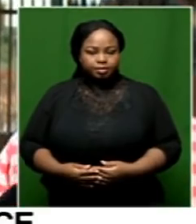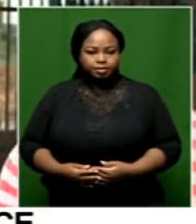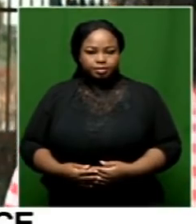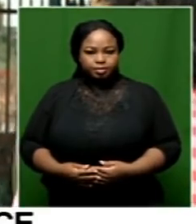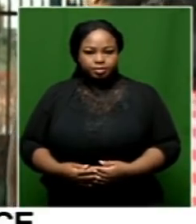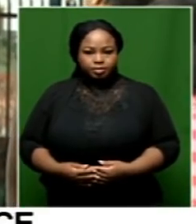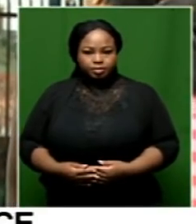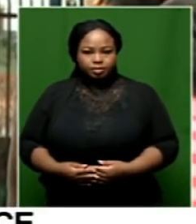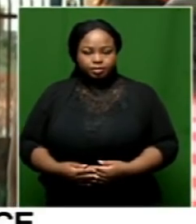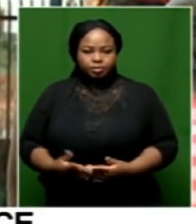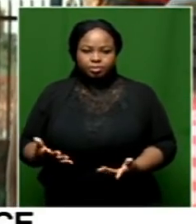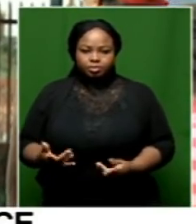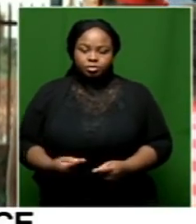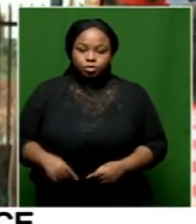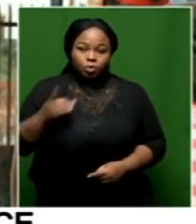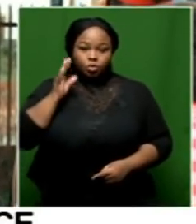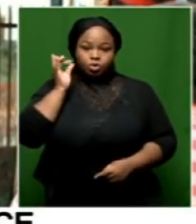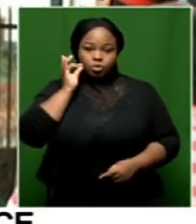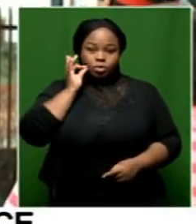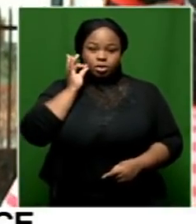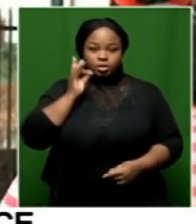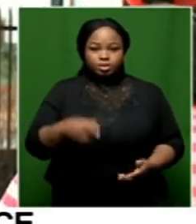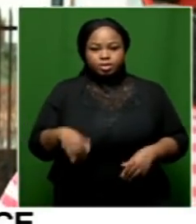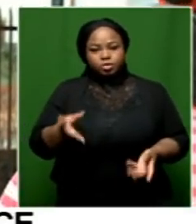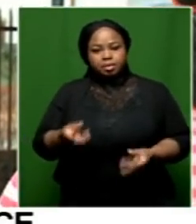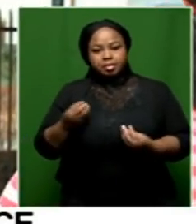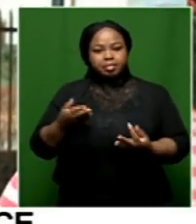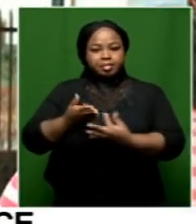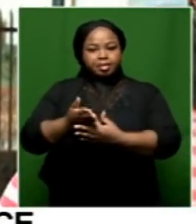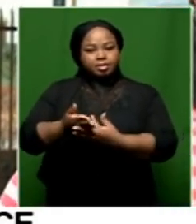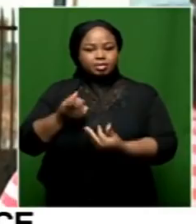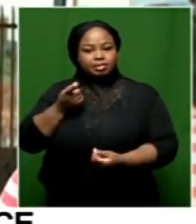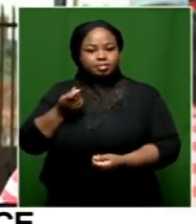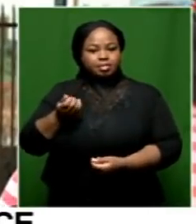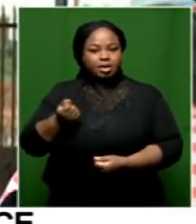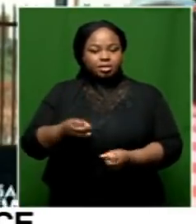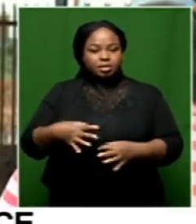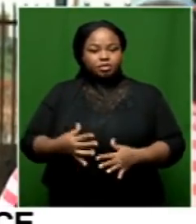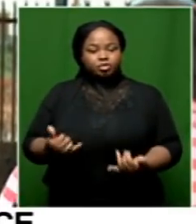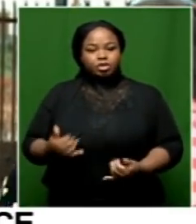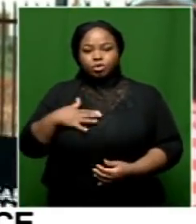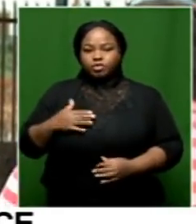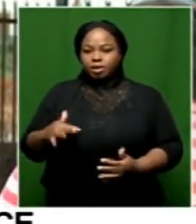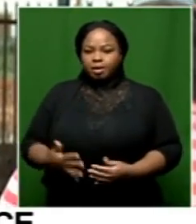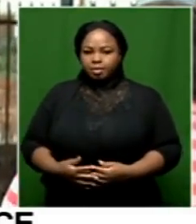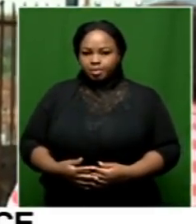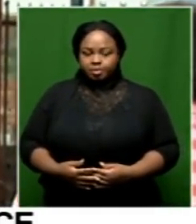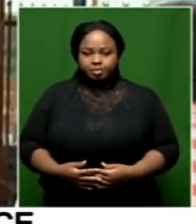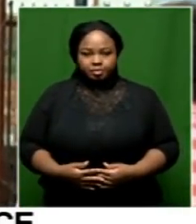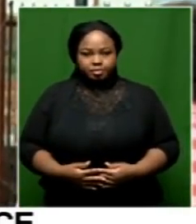Okay. How did you respond when you heard that you should be able to access your money from today onwards, today and